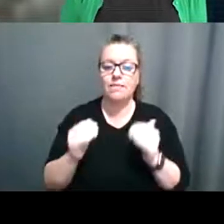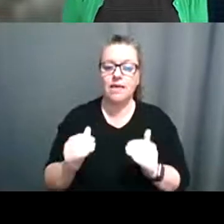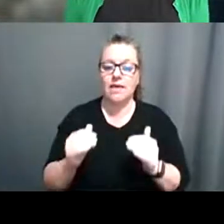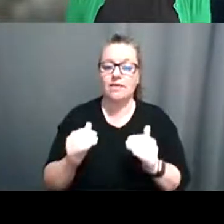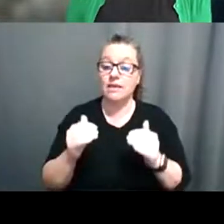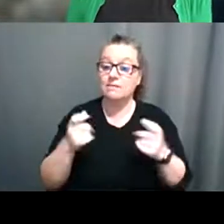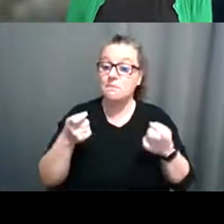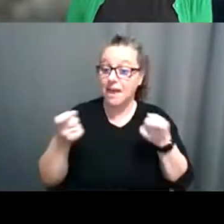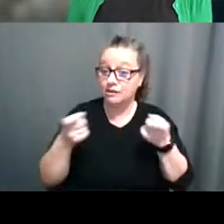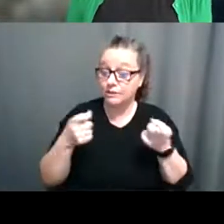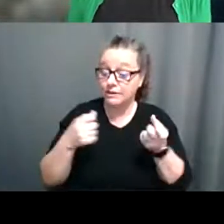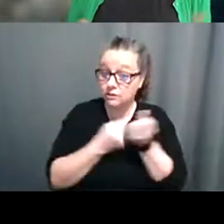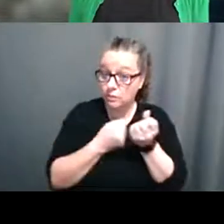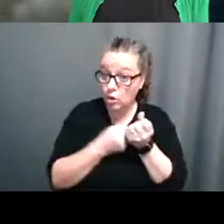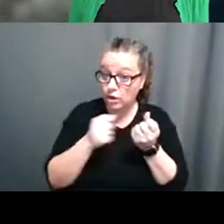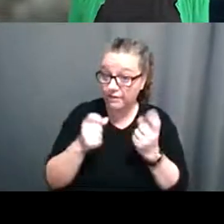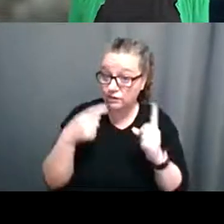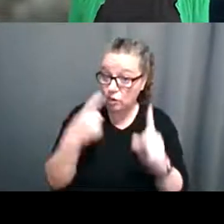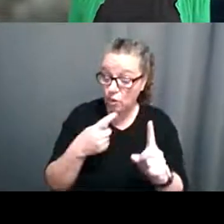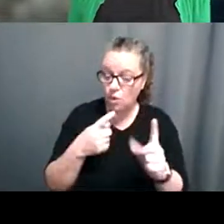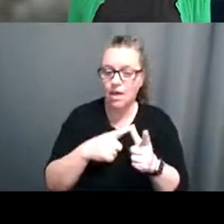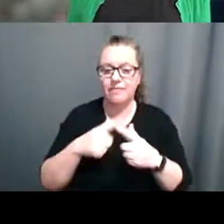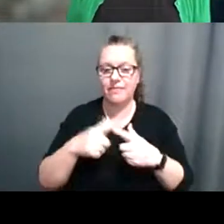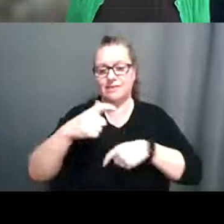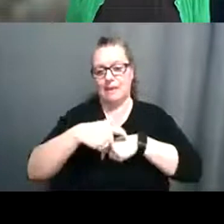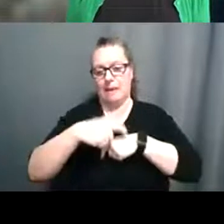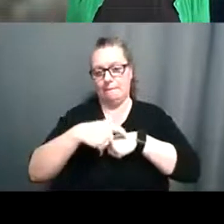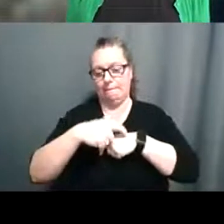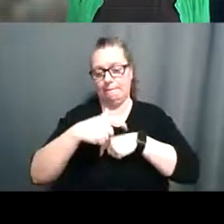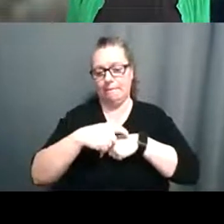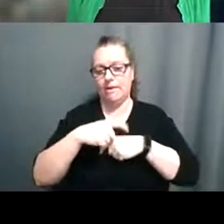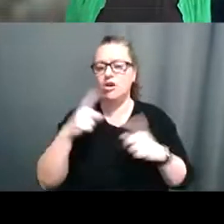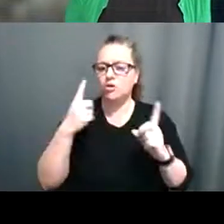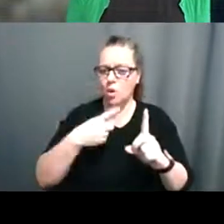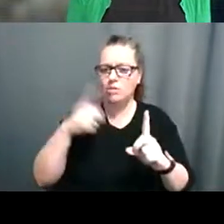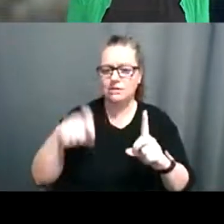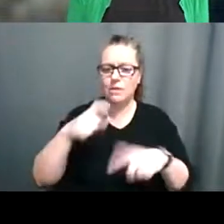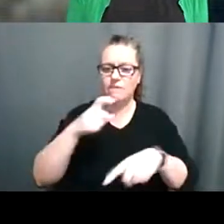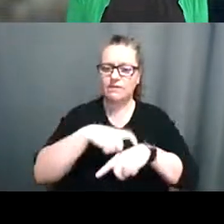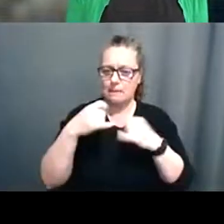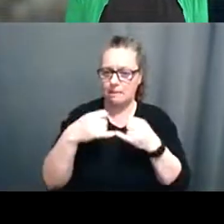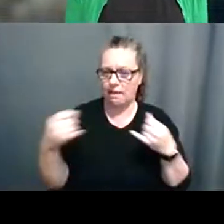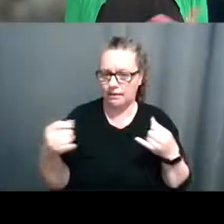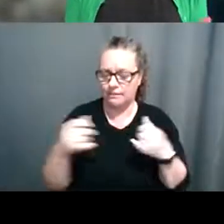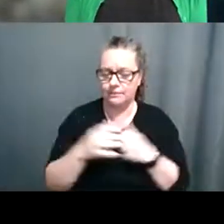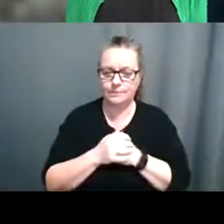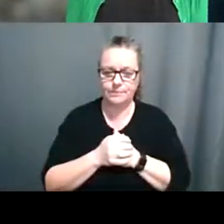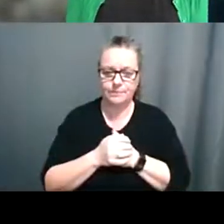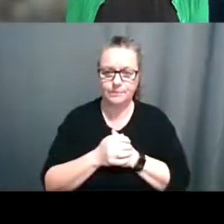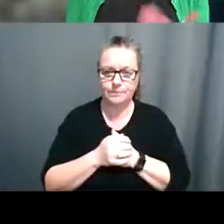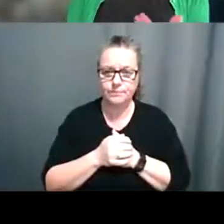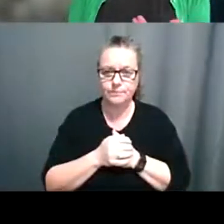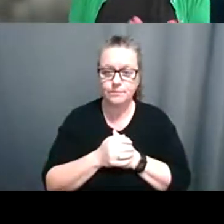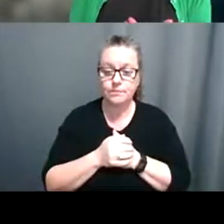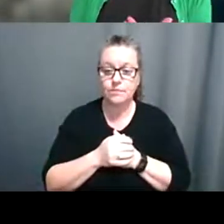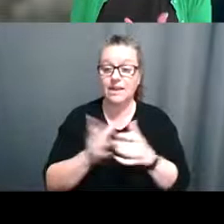this goal? And then time bound. Goals need to have a timeline. A sentence structure